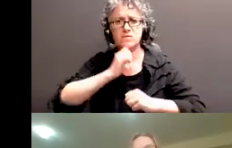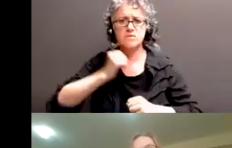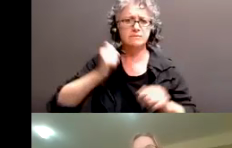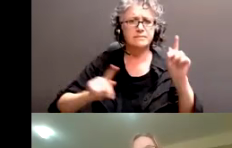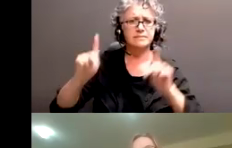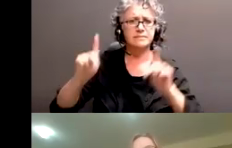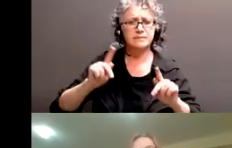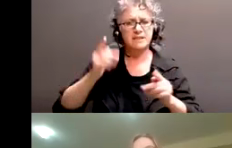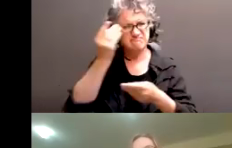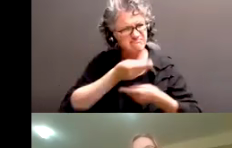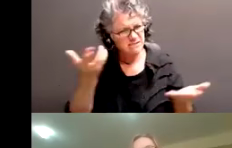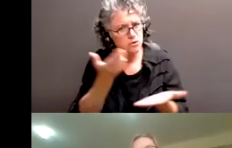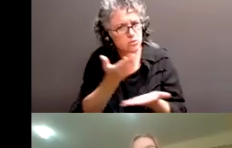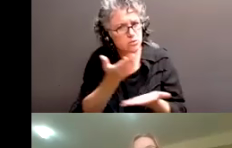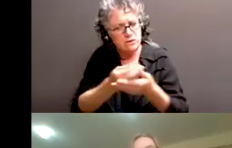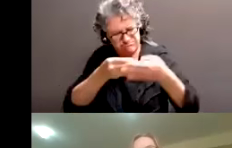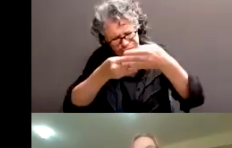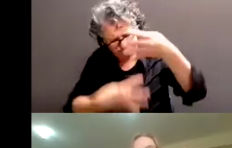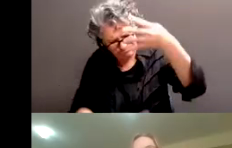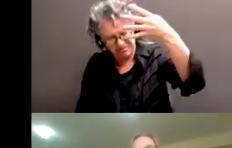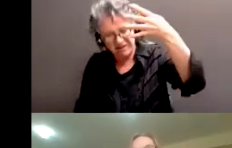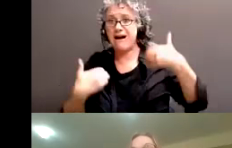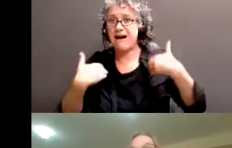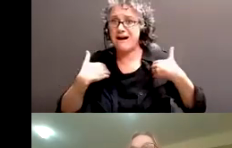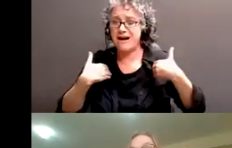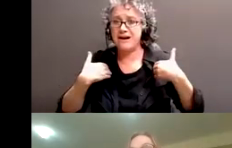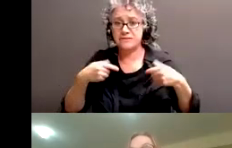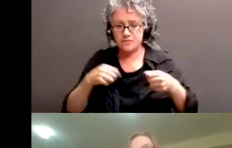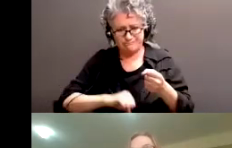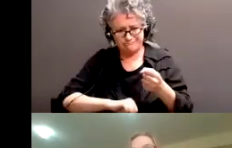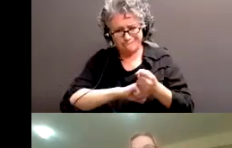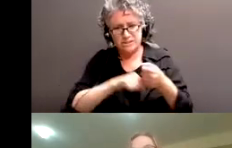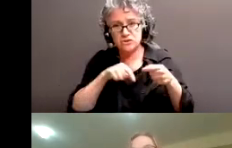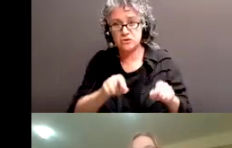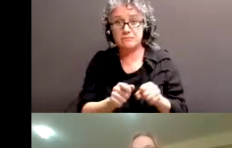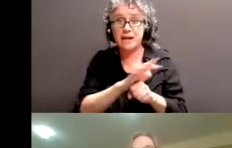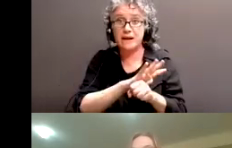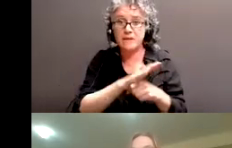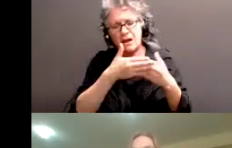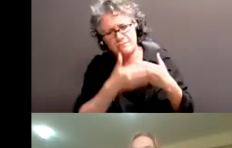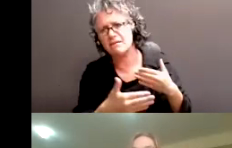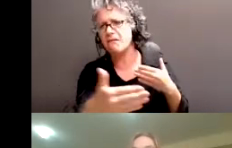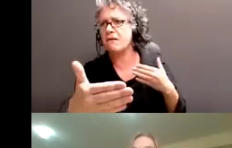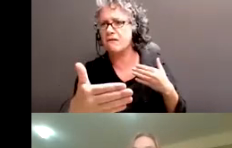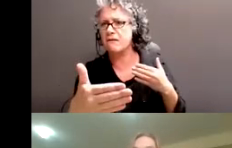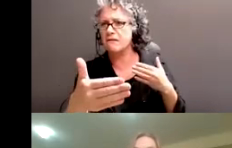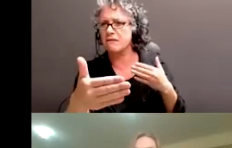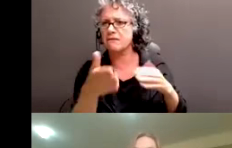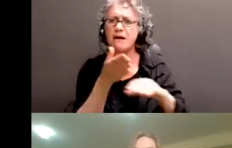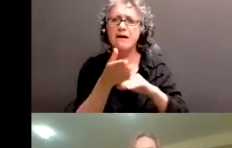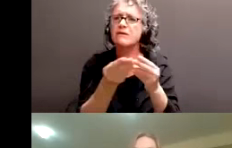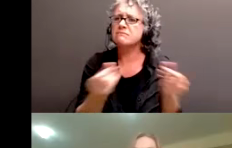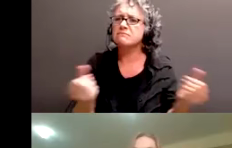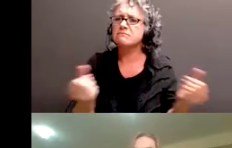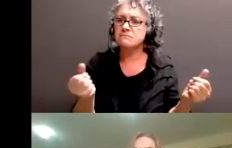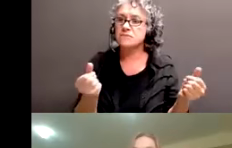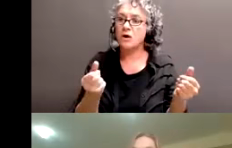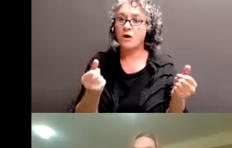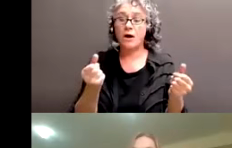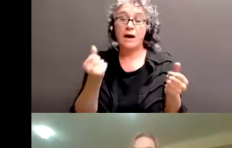know what resources we have to support them through this pandemic and beyond, because that's the work that we do. This doesn't just stop at